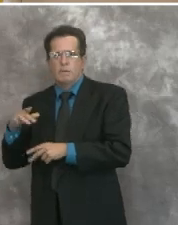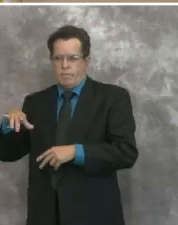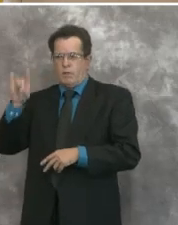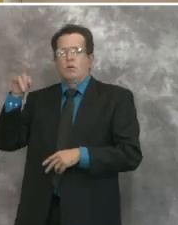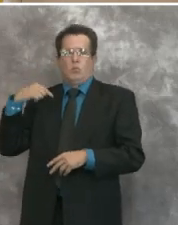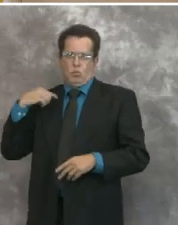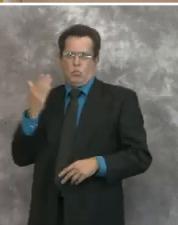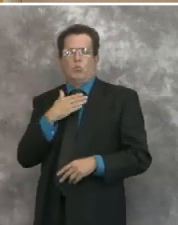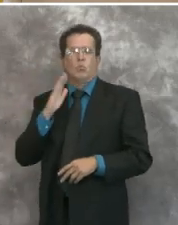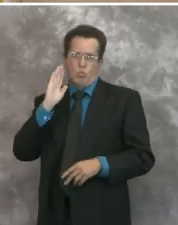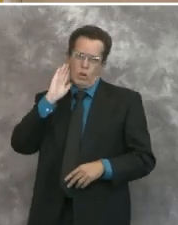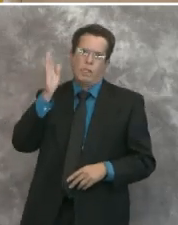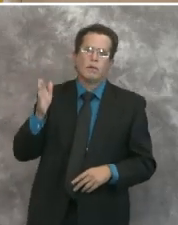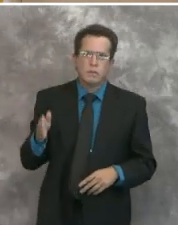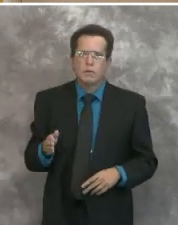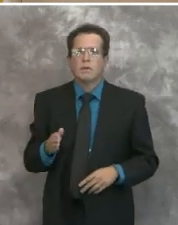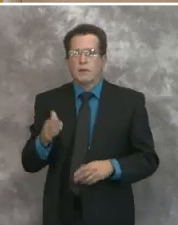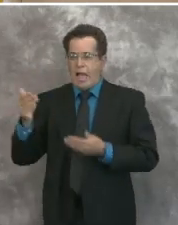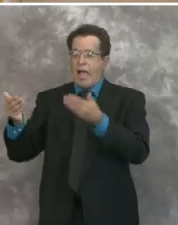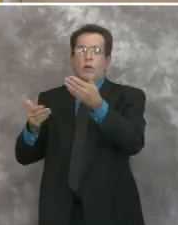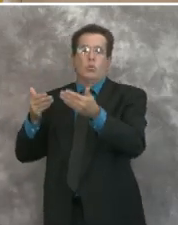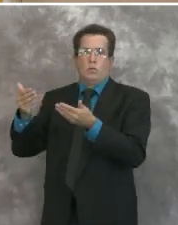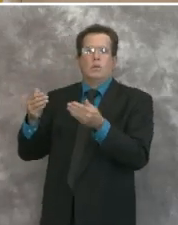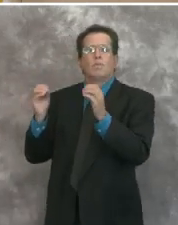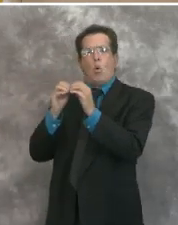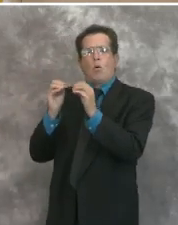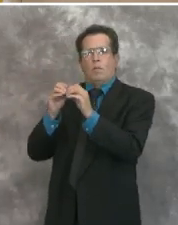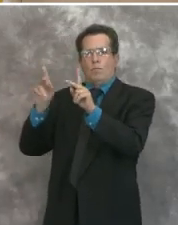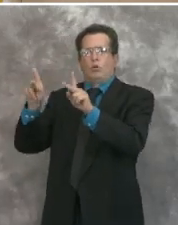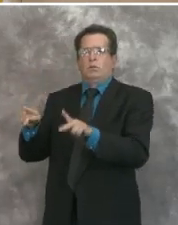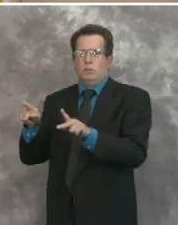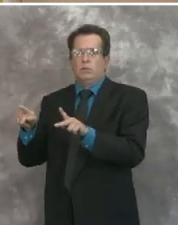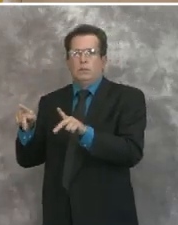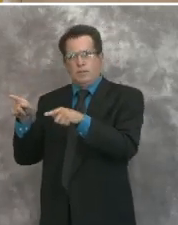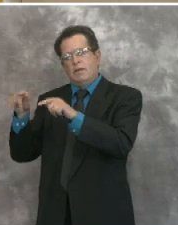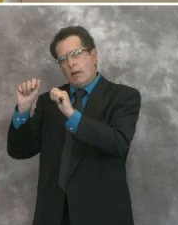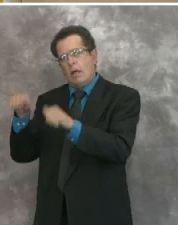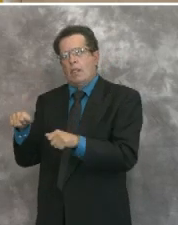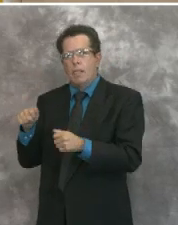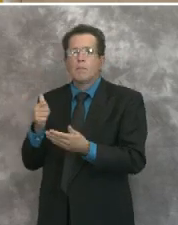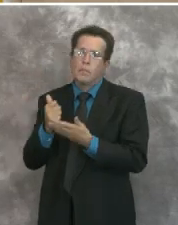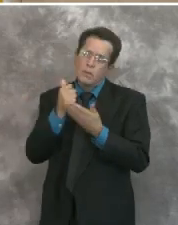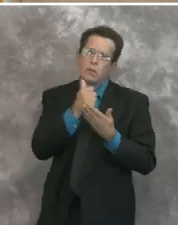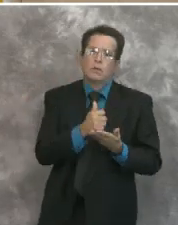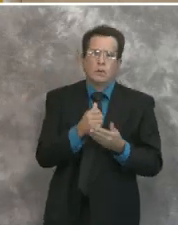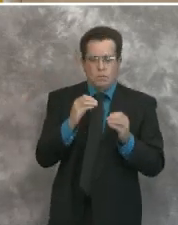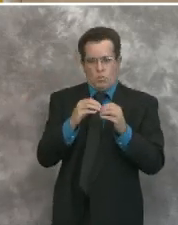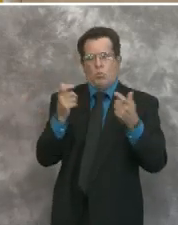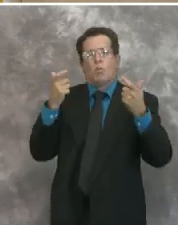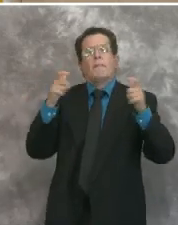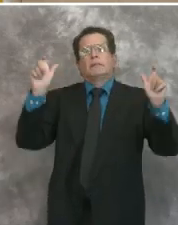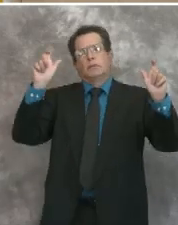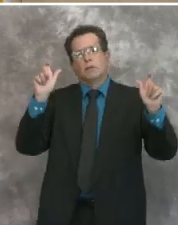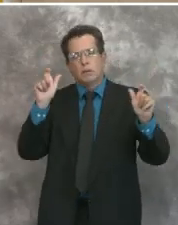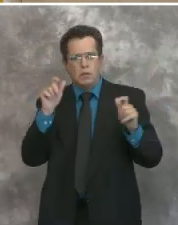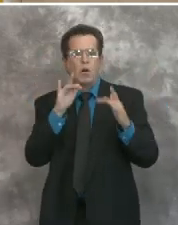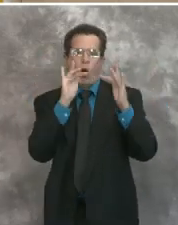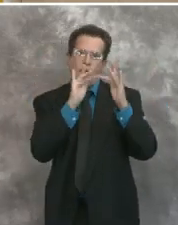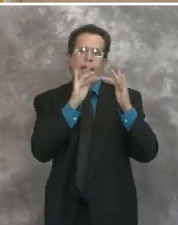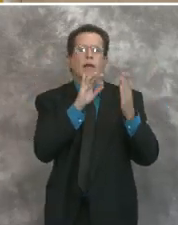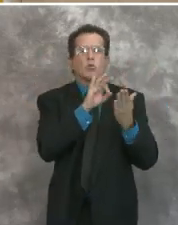will accordingly hire more individuals so that we can, again, have a robust contact tracing